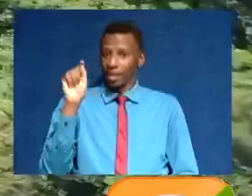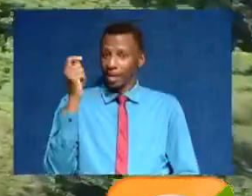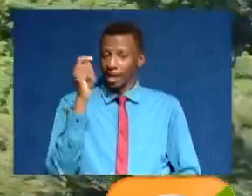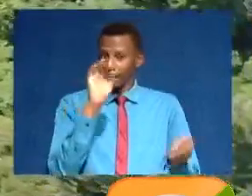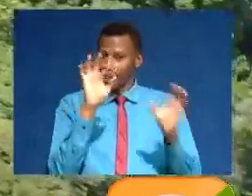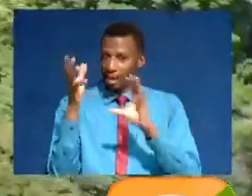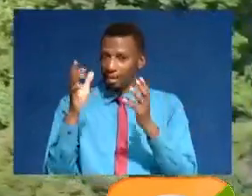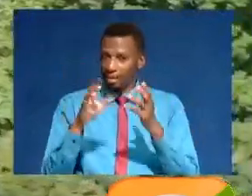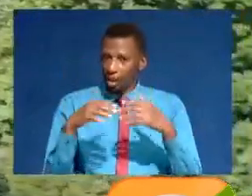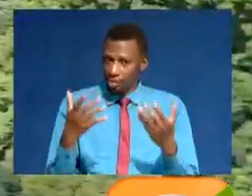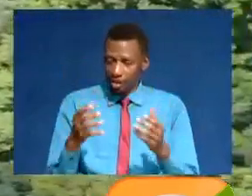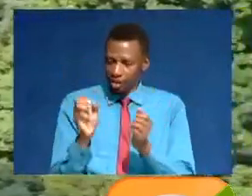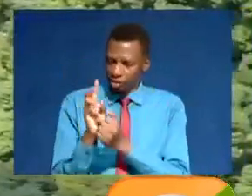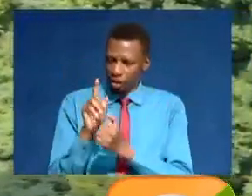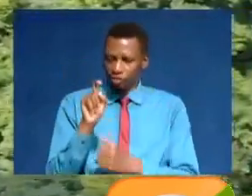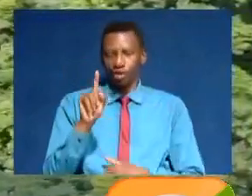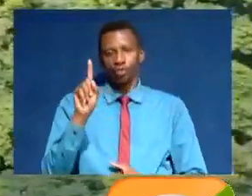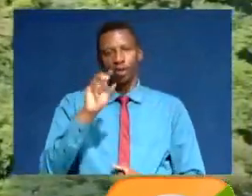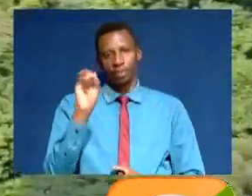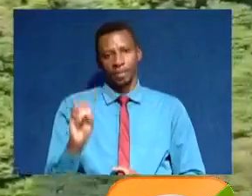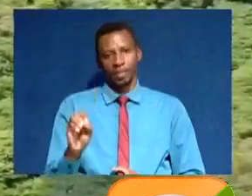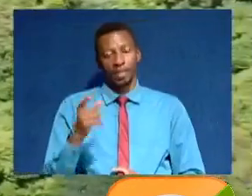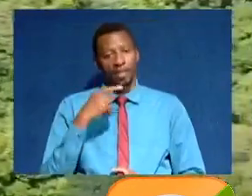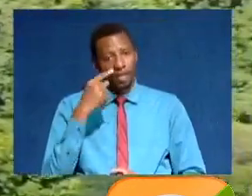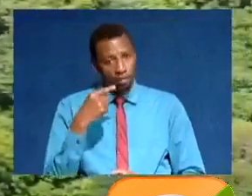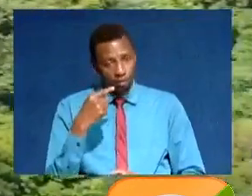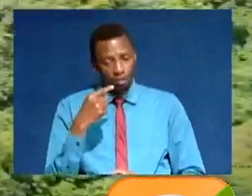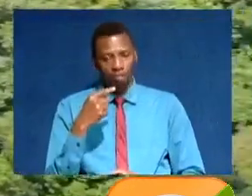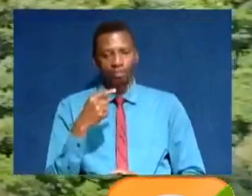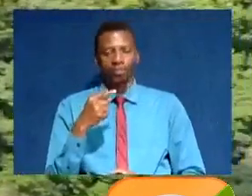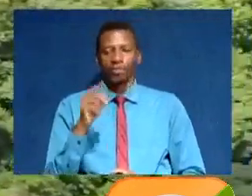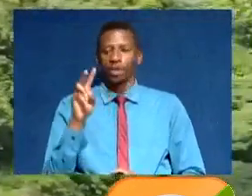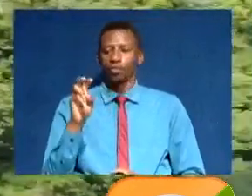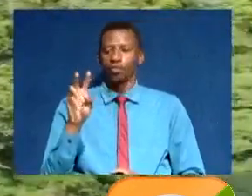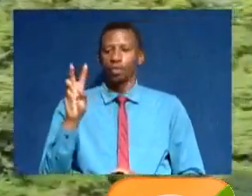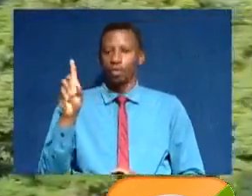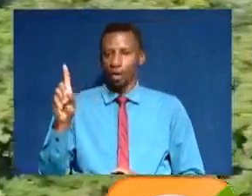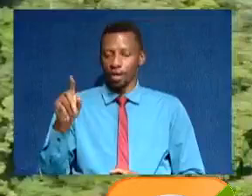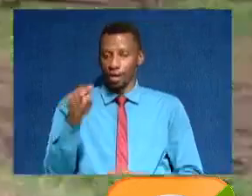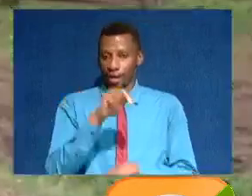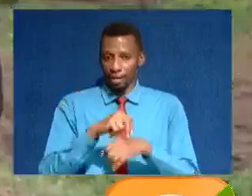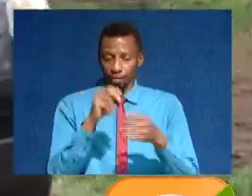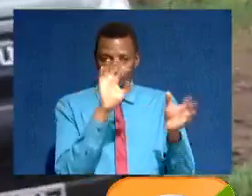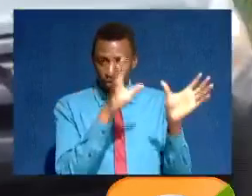at 12.1% according to the 2021 National Forest Resource Assessment.